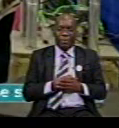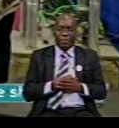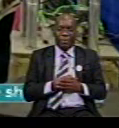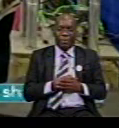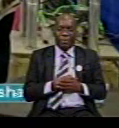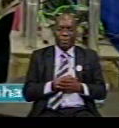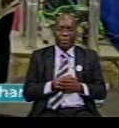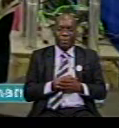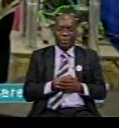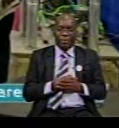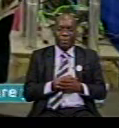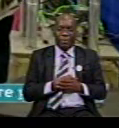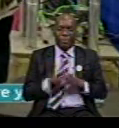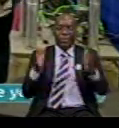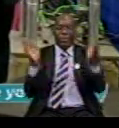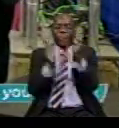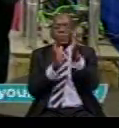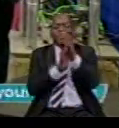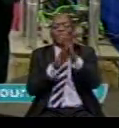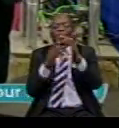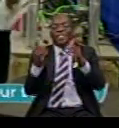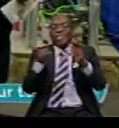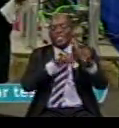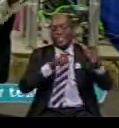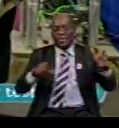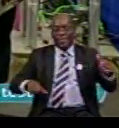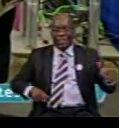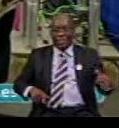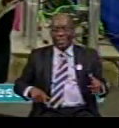clearly. Praise the Lord.